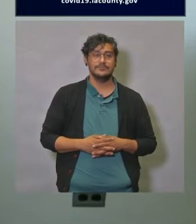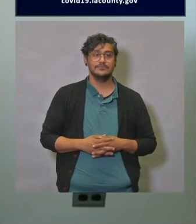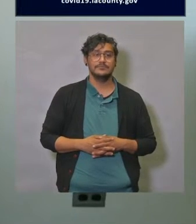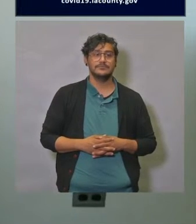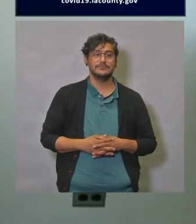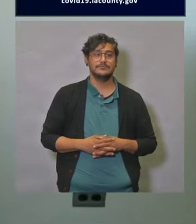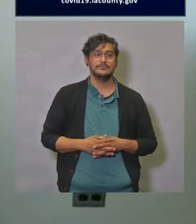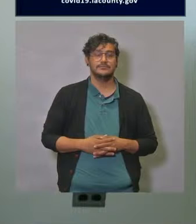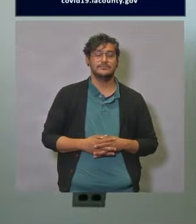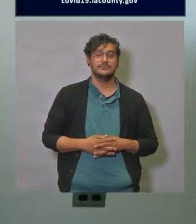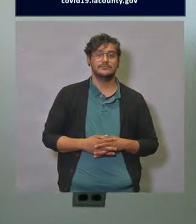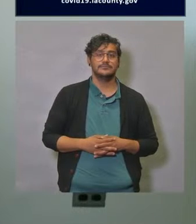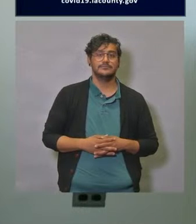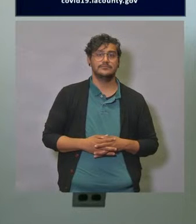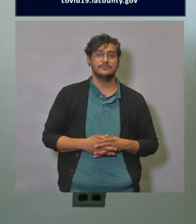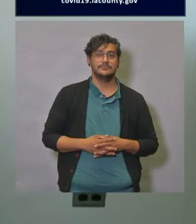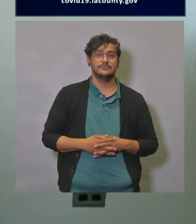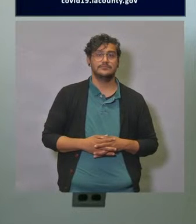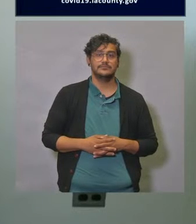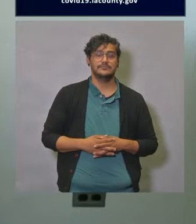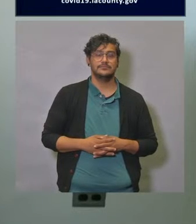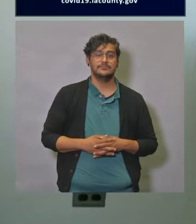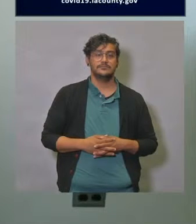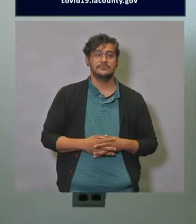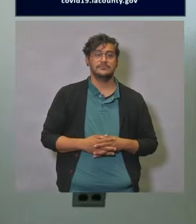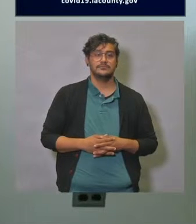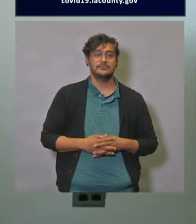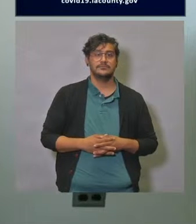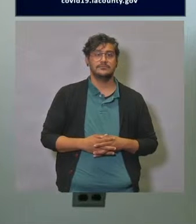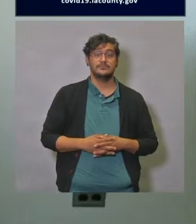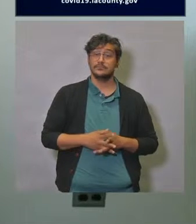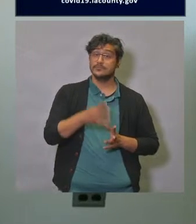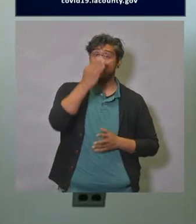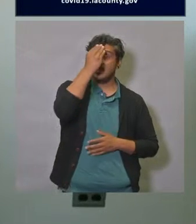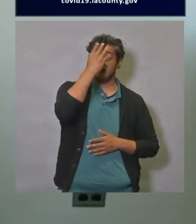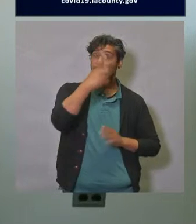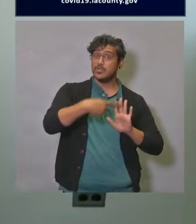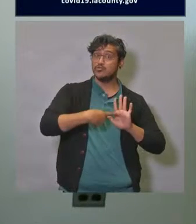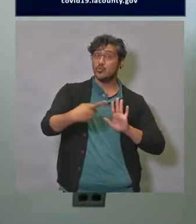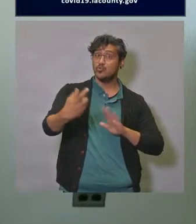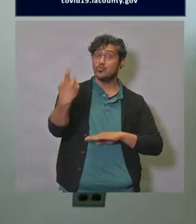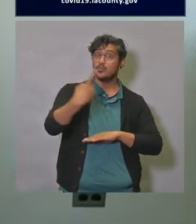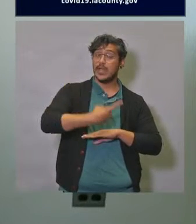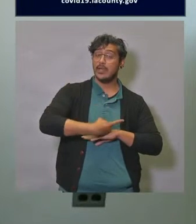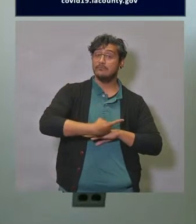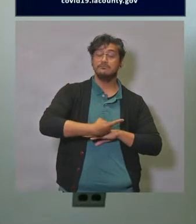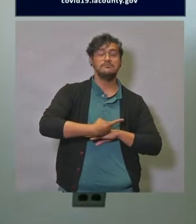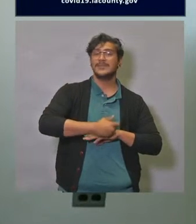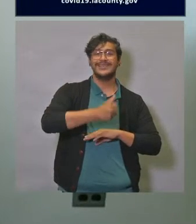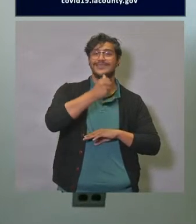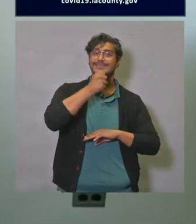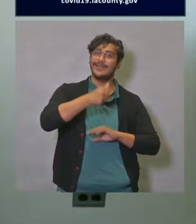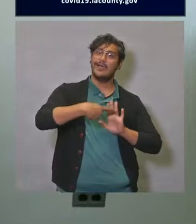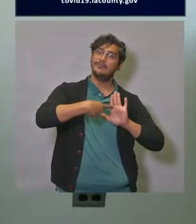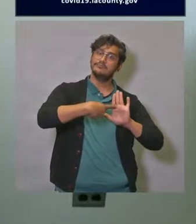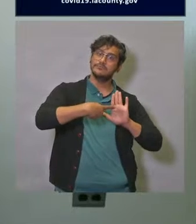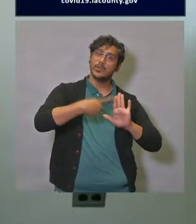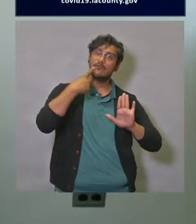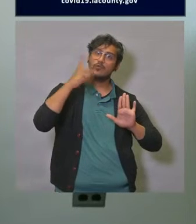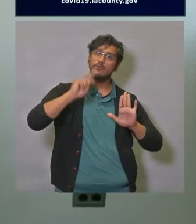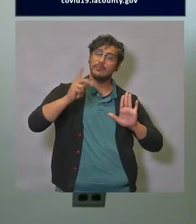places, including our hospitals, the data I showed today was not data for folks who were fully